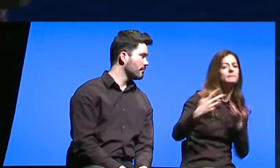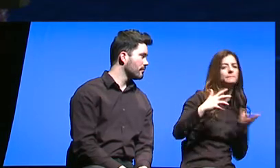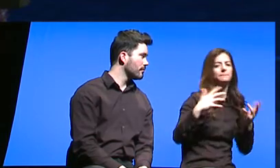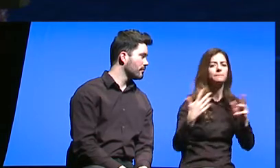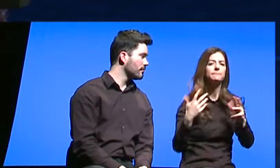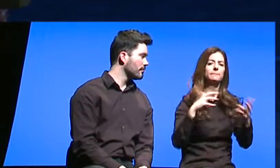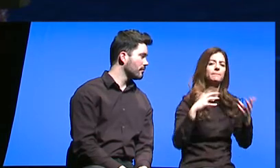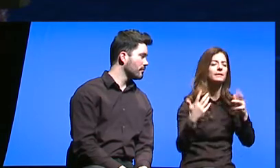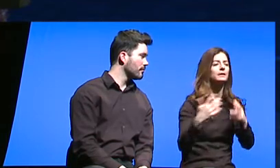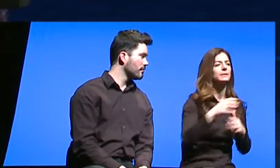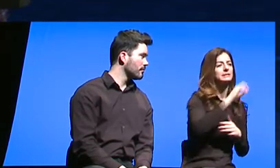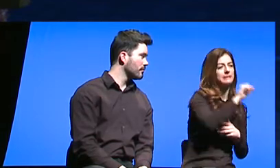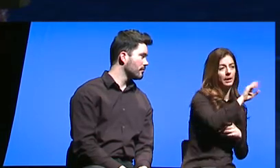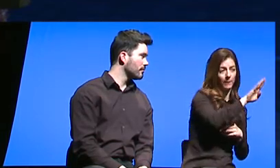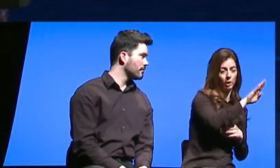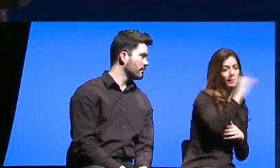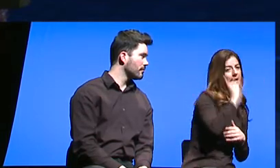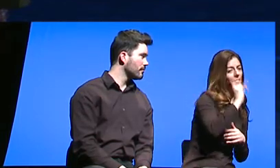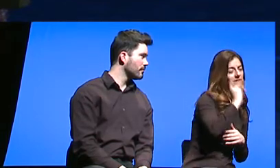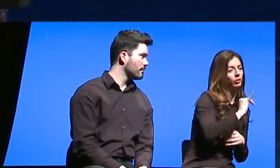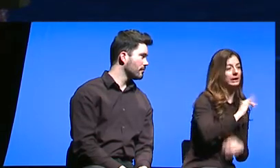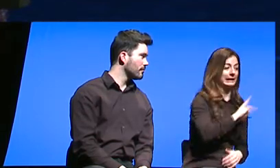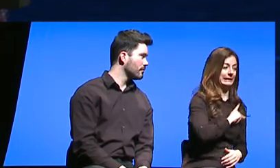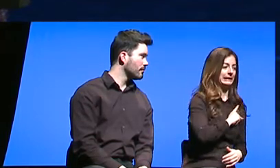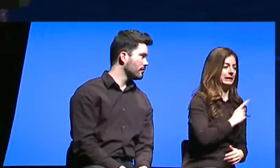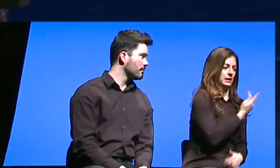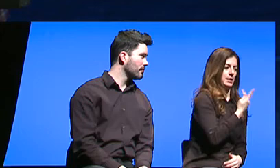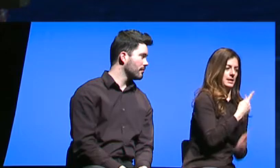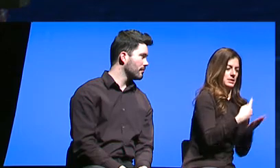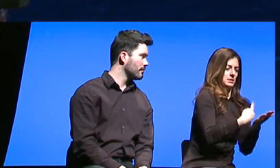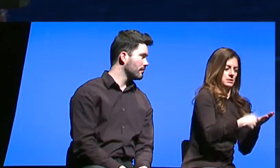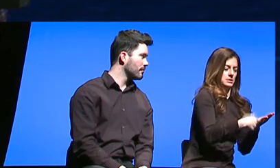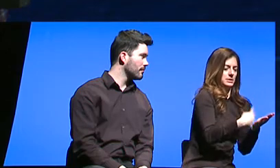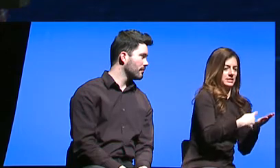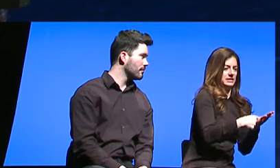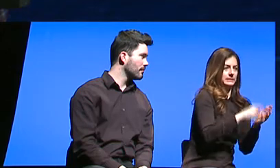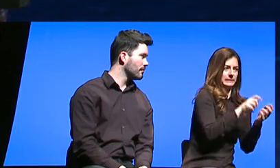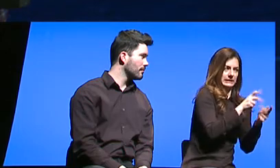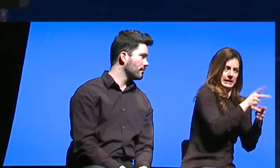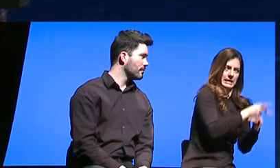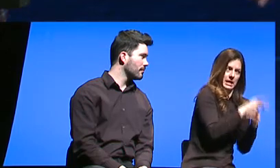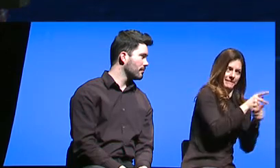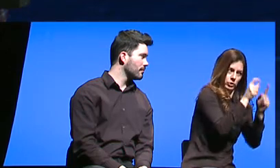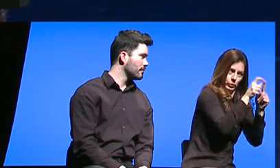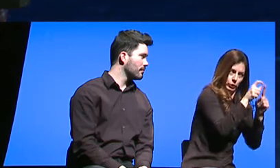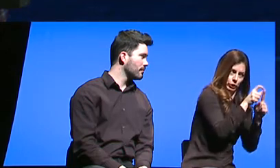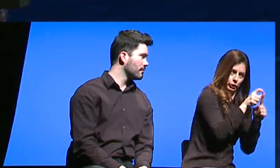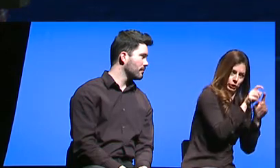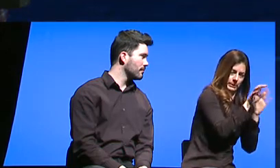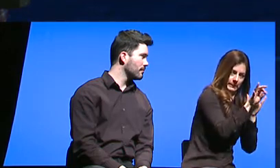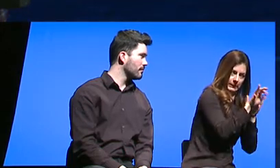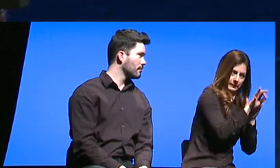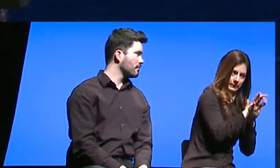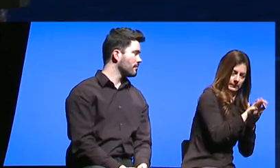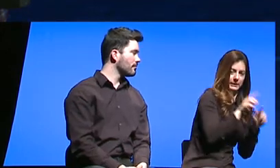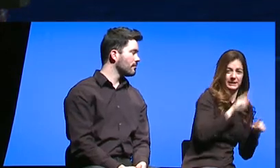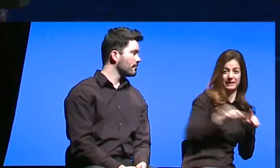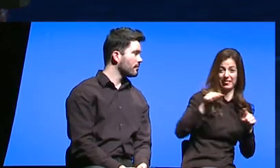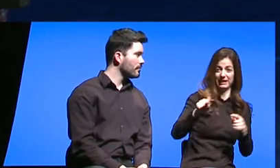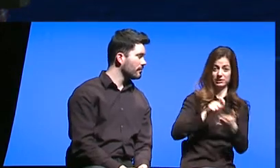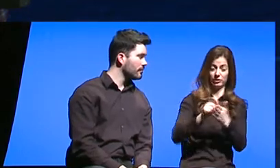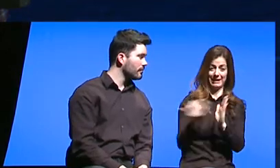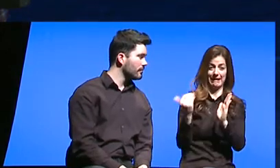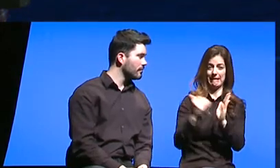Santa Barbara, like, Kadeen and I went back and forth very carefully on some word choice, and, you know, this time it was just like, boom, done. And I think that also speaks to